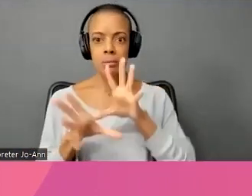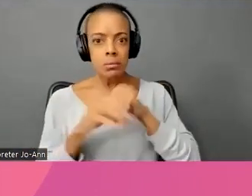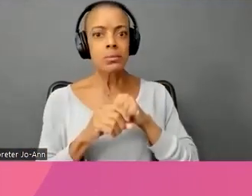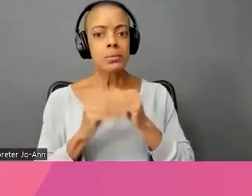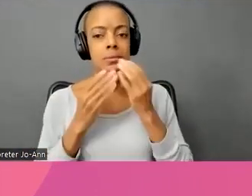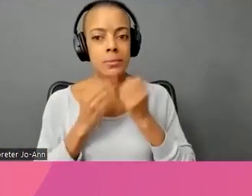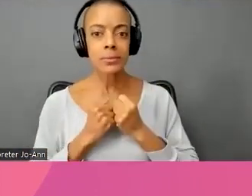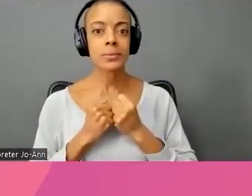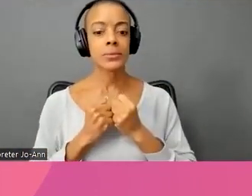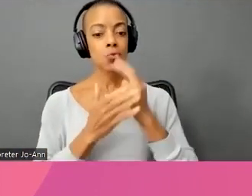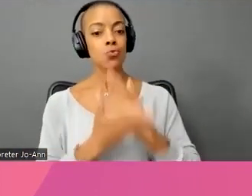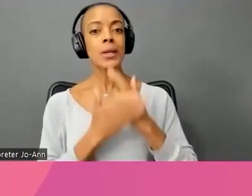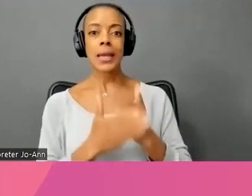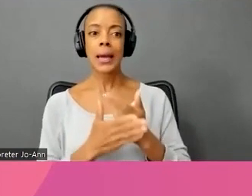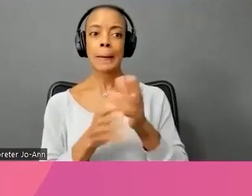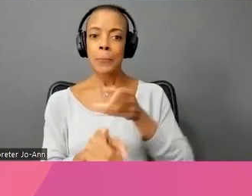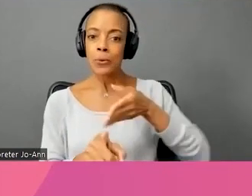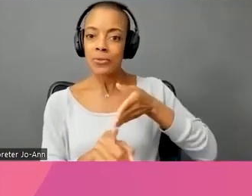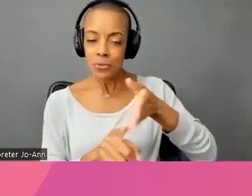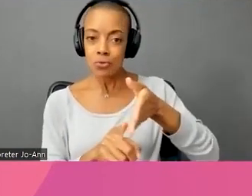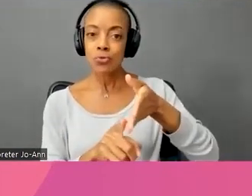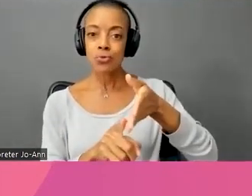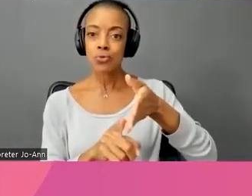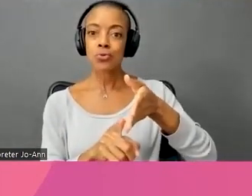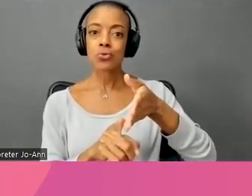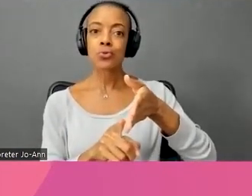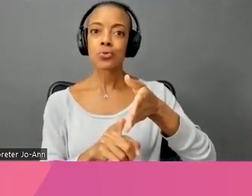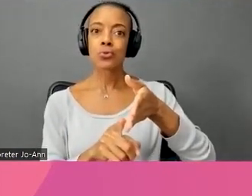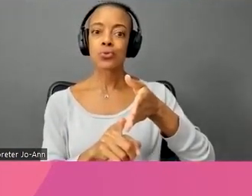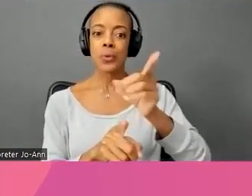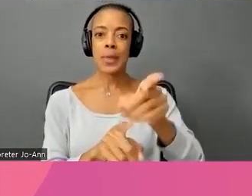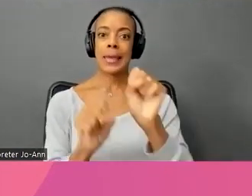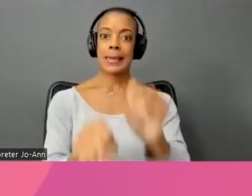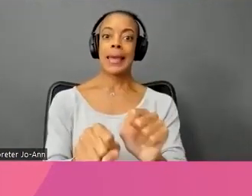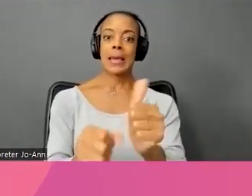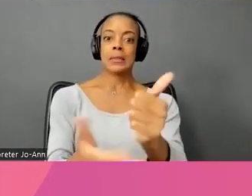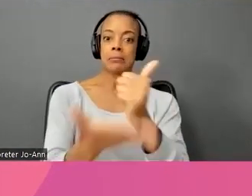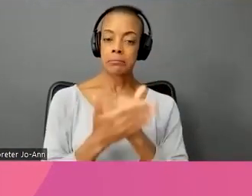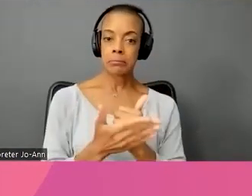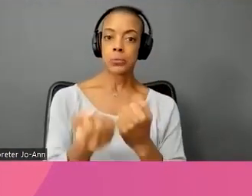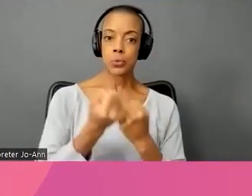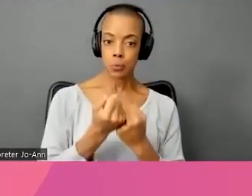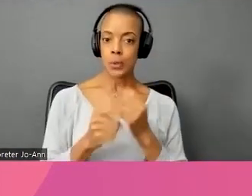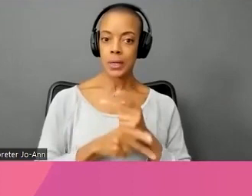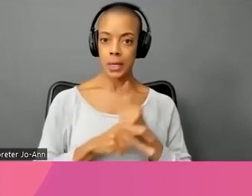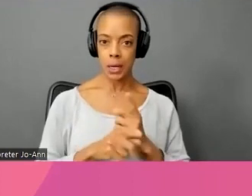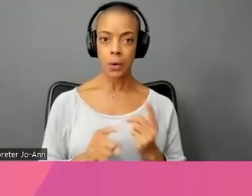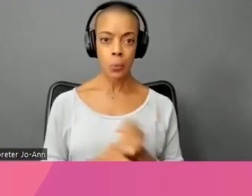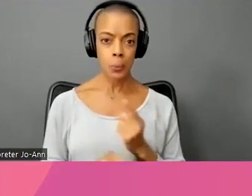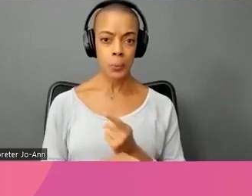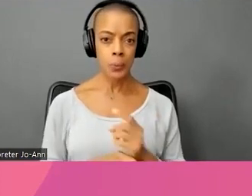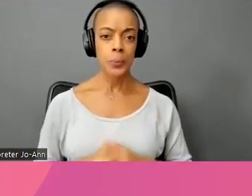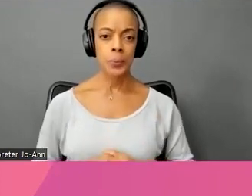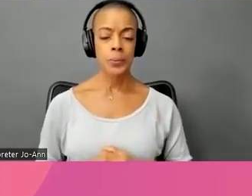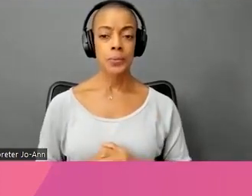rehab professionals, and those that are in a place to give aid, support, and care. And a